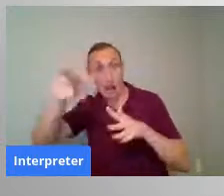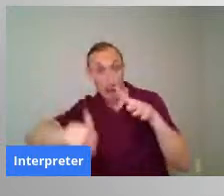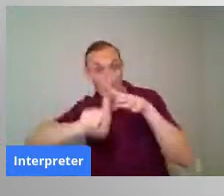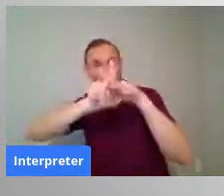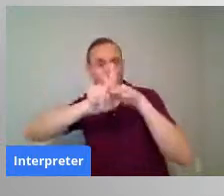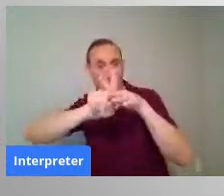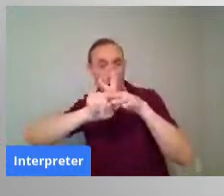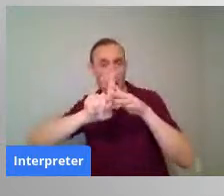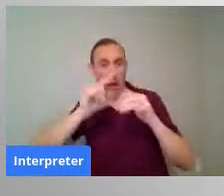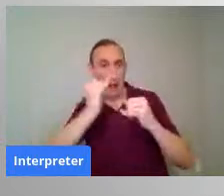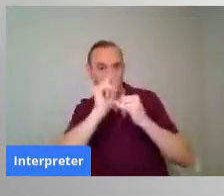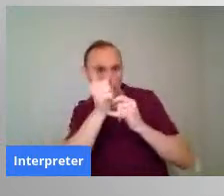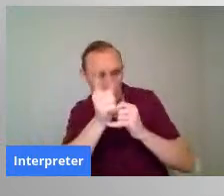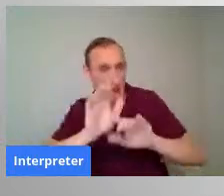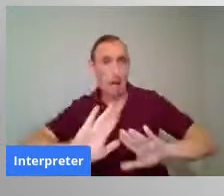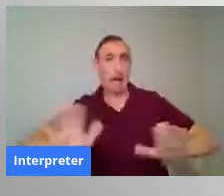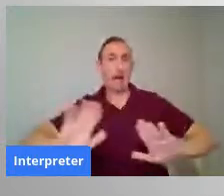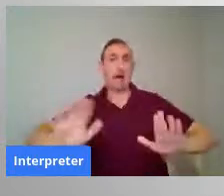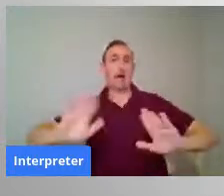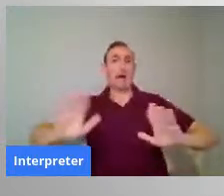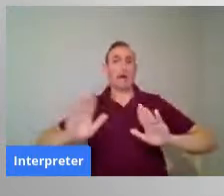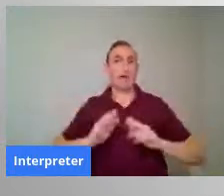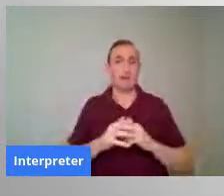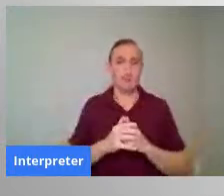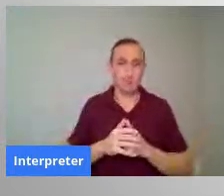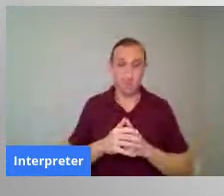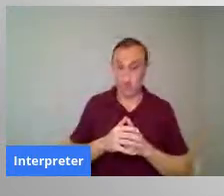probably starting around March into 22.